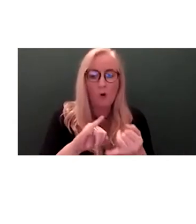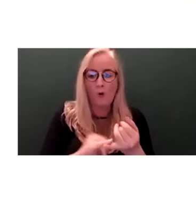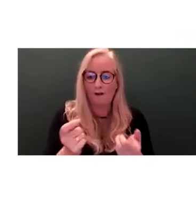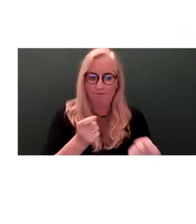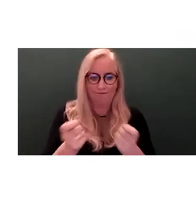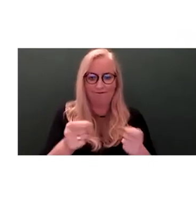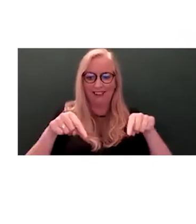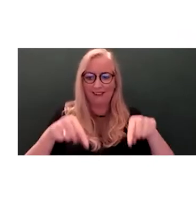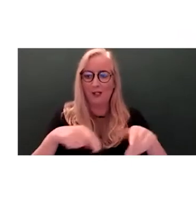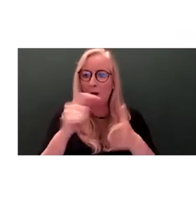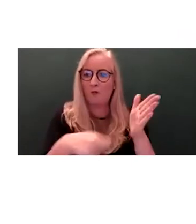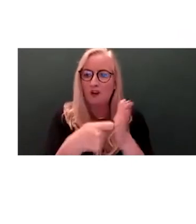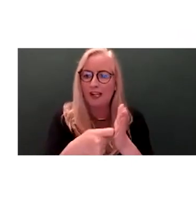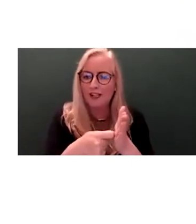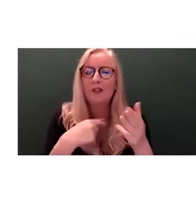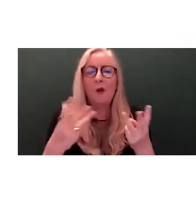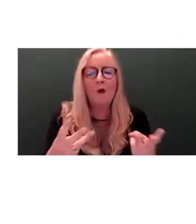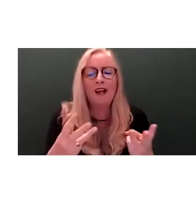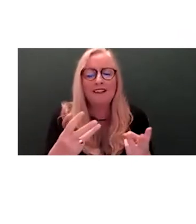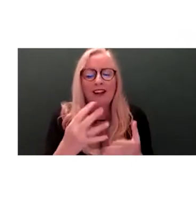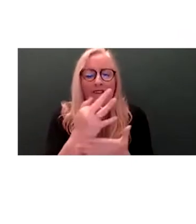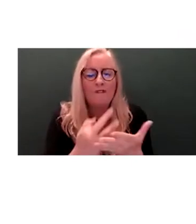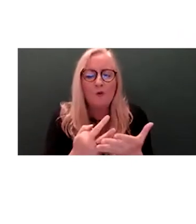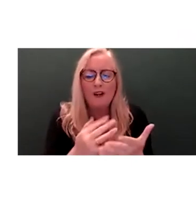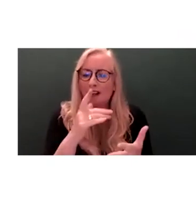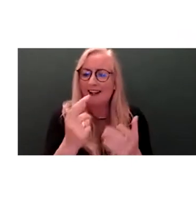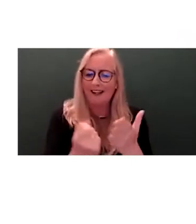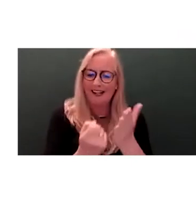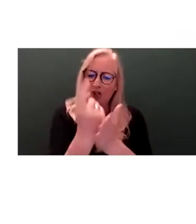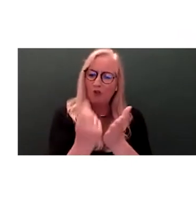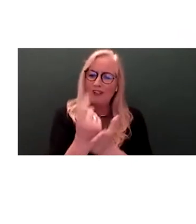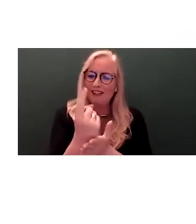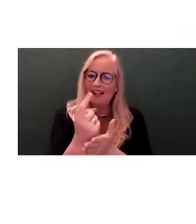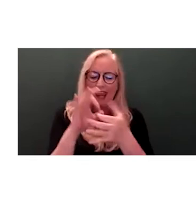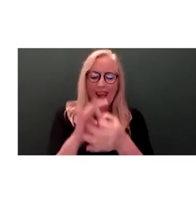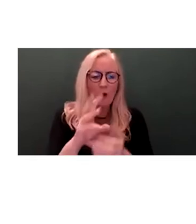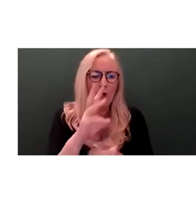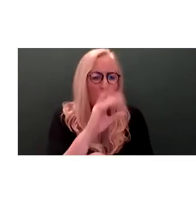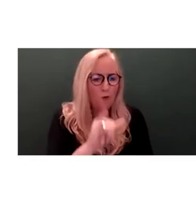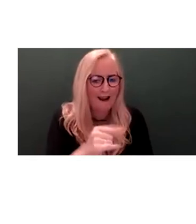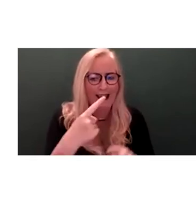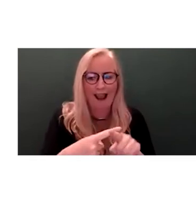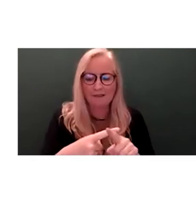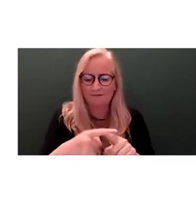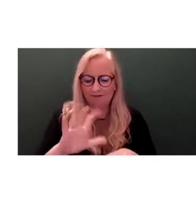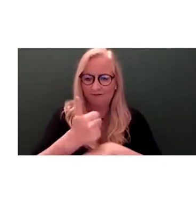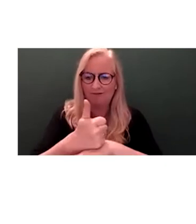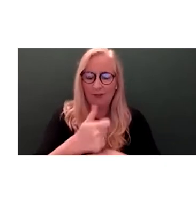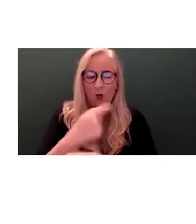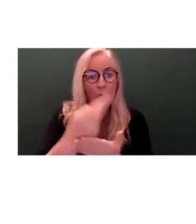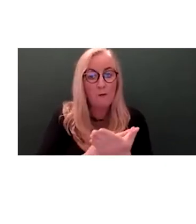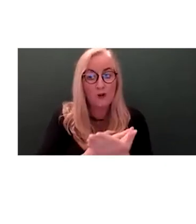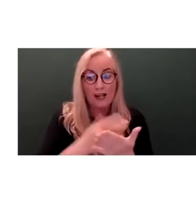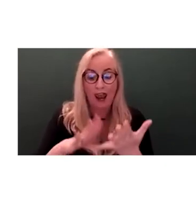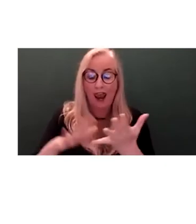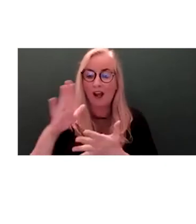project. Let me say a few background issues about the origin and the content of this report. Last year, the